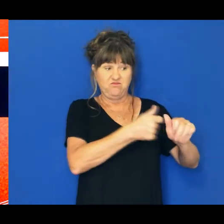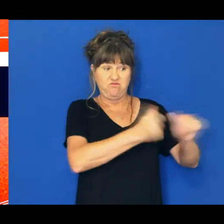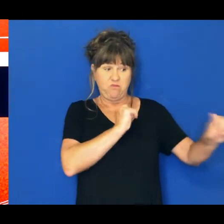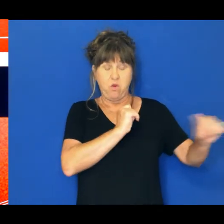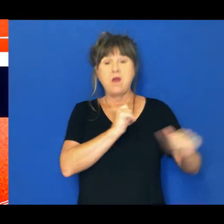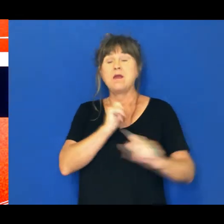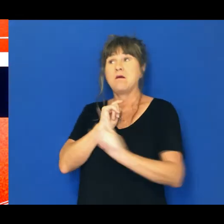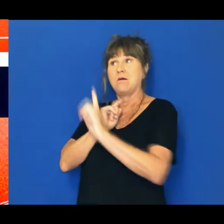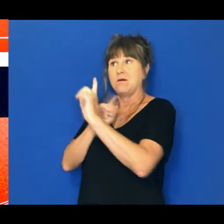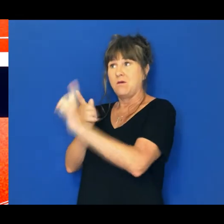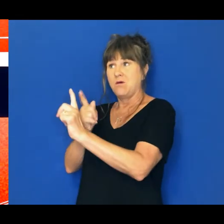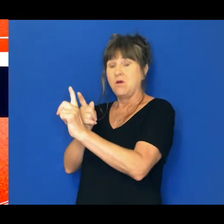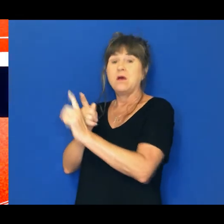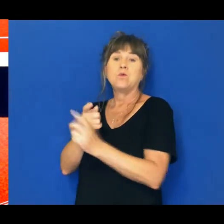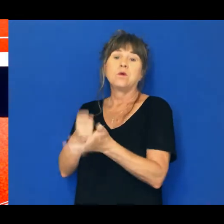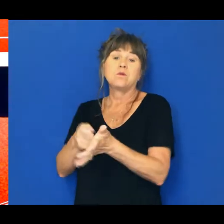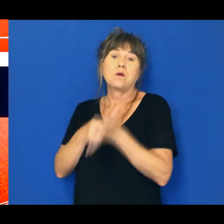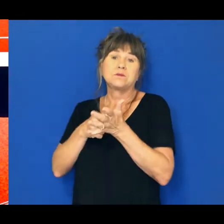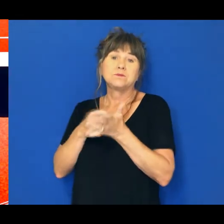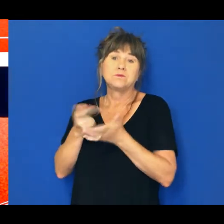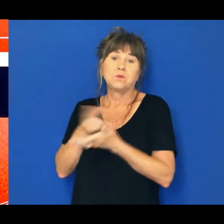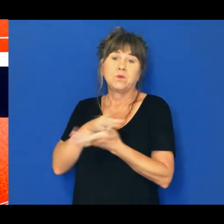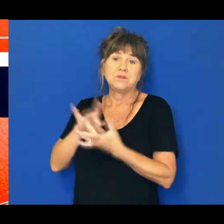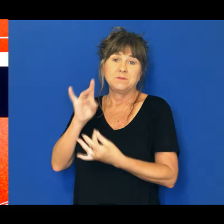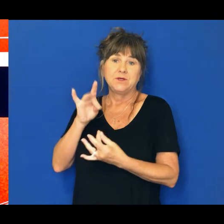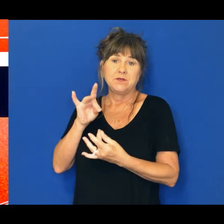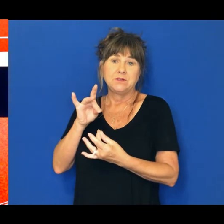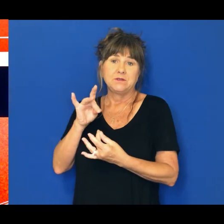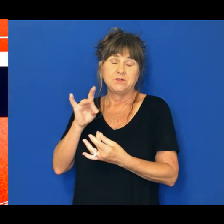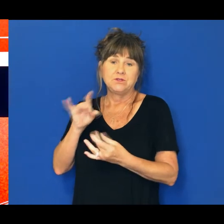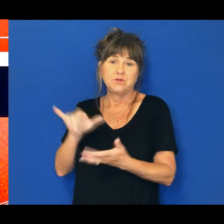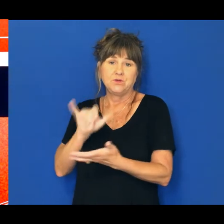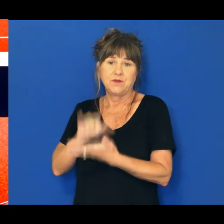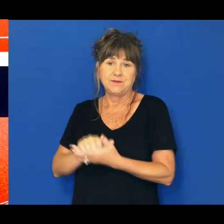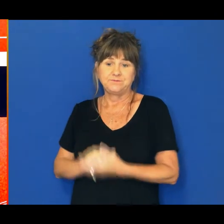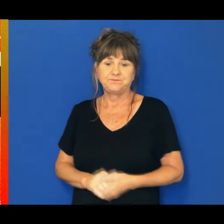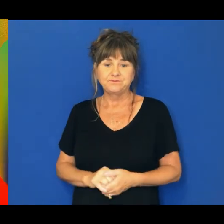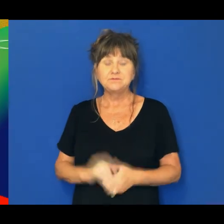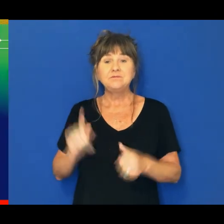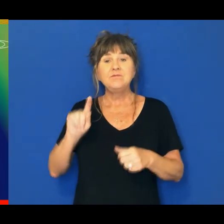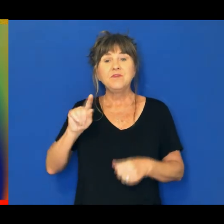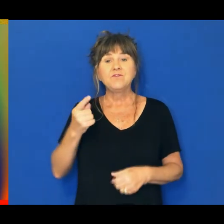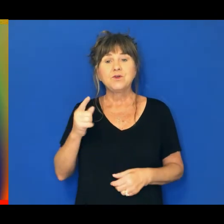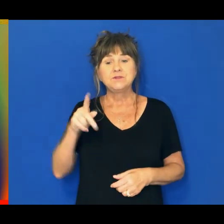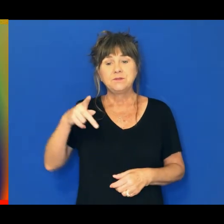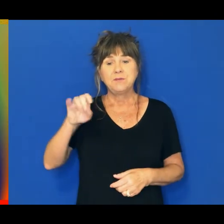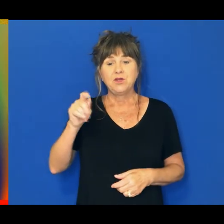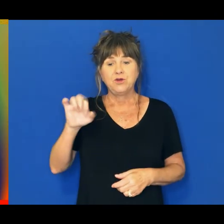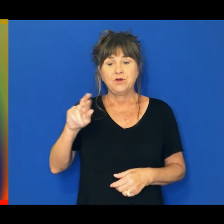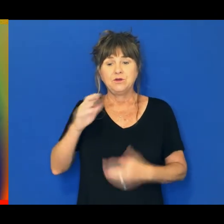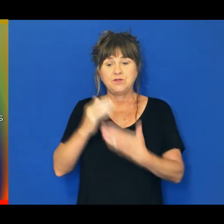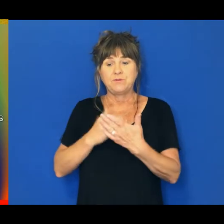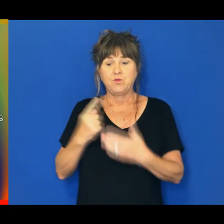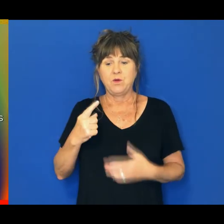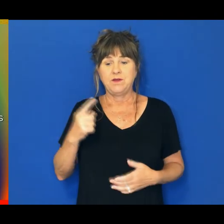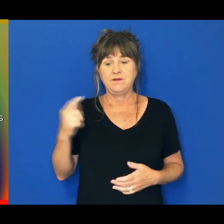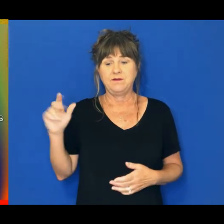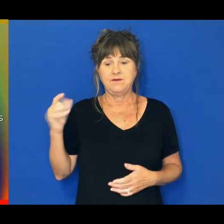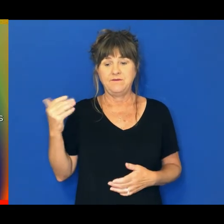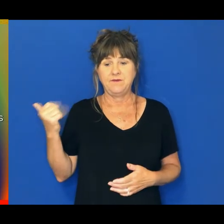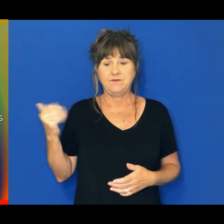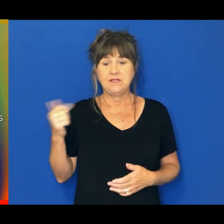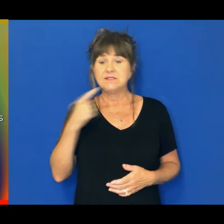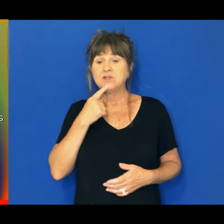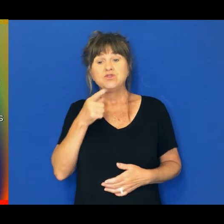from, and it's what you're running towards, and you need the Holy Spirit to do it. Here's what 1 Peter chapter 1, verse 15 says. But now you must be